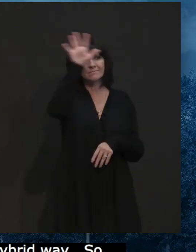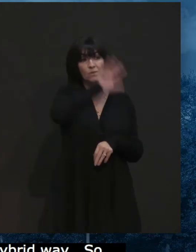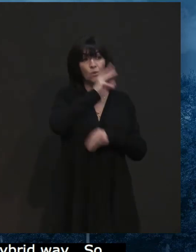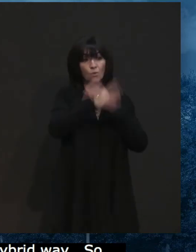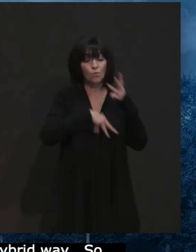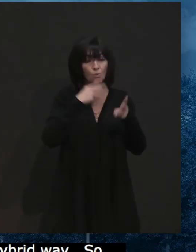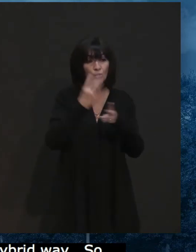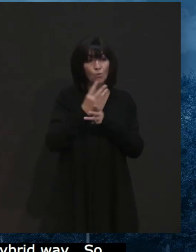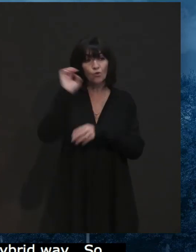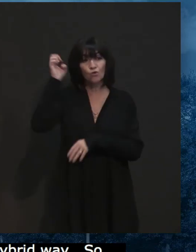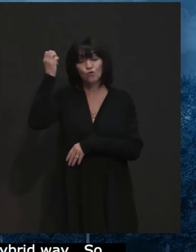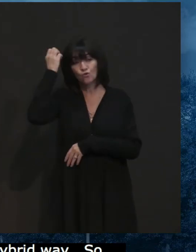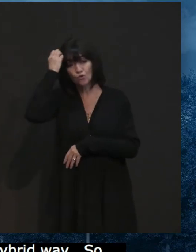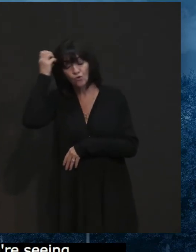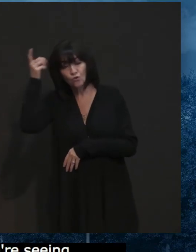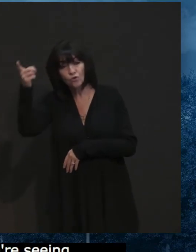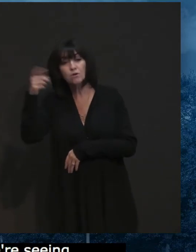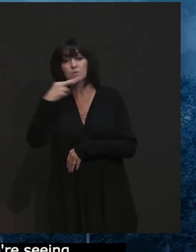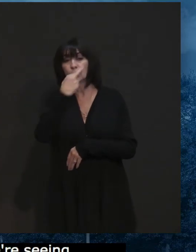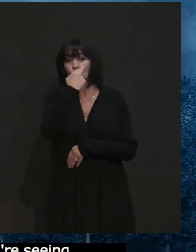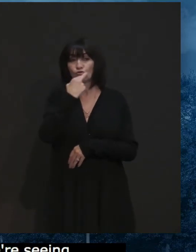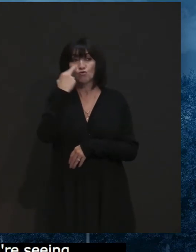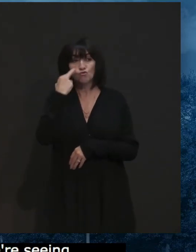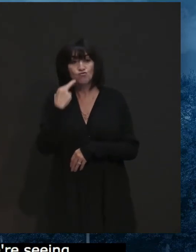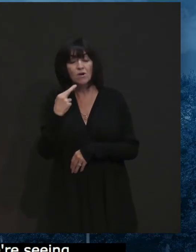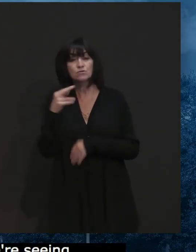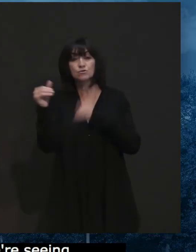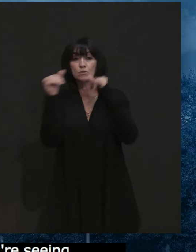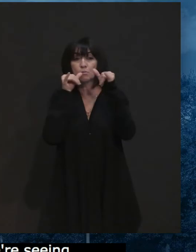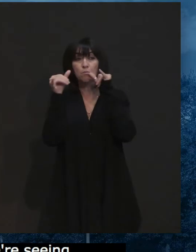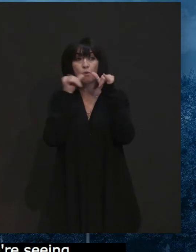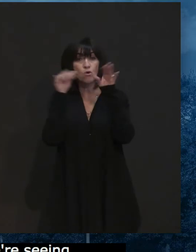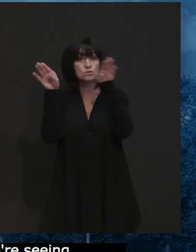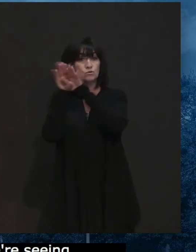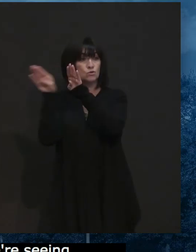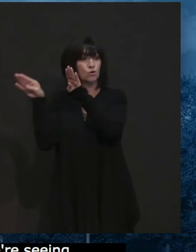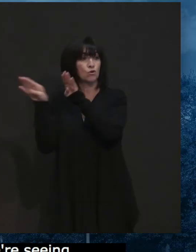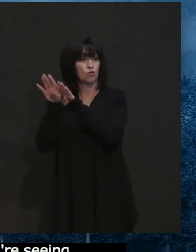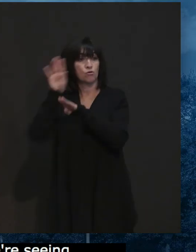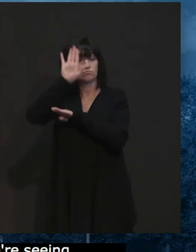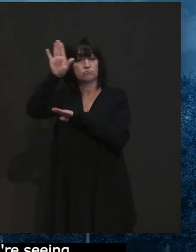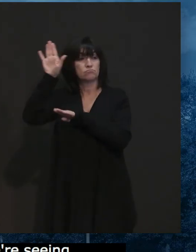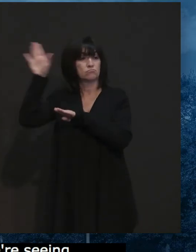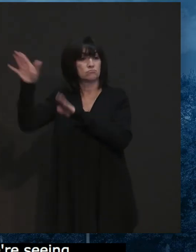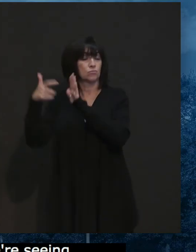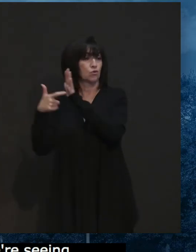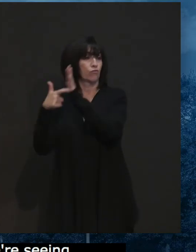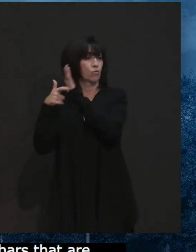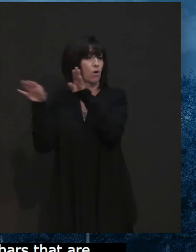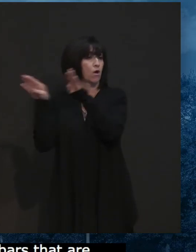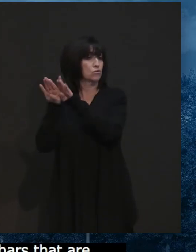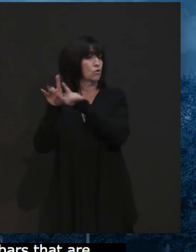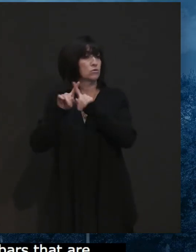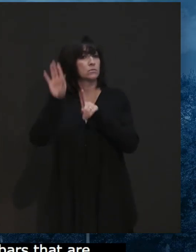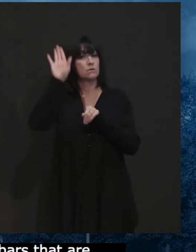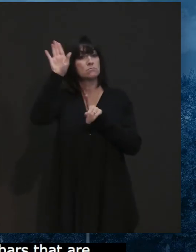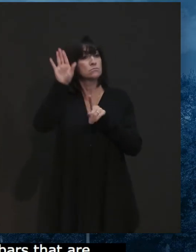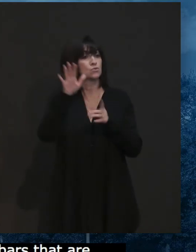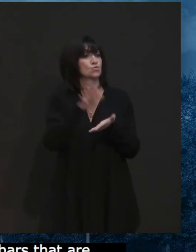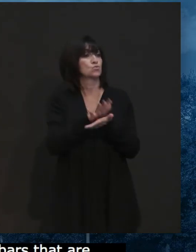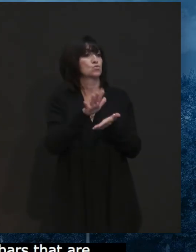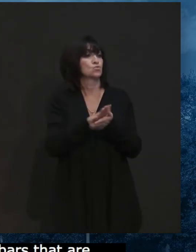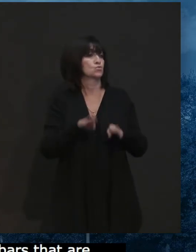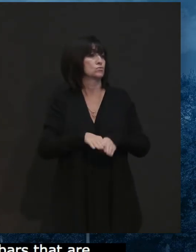Europe, you've got restaurants and bars that are closed. They're required to be closed and schools opening, and it goes